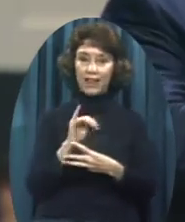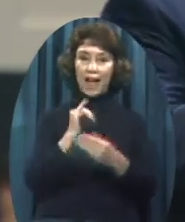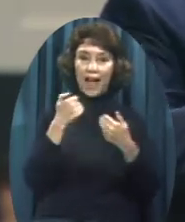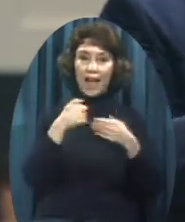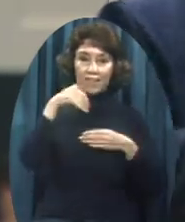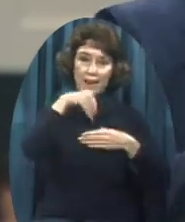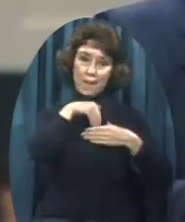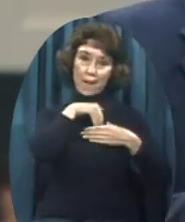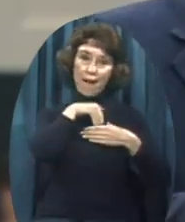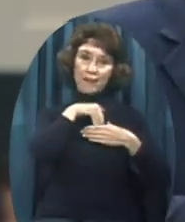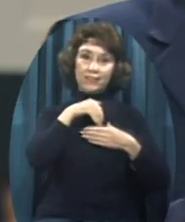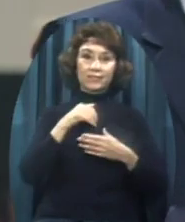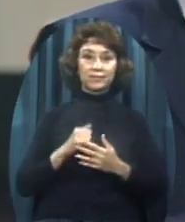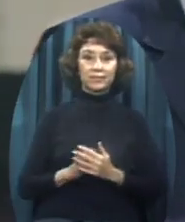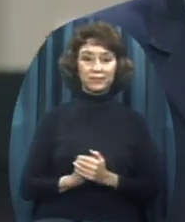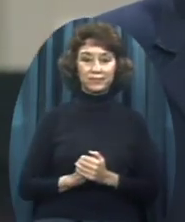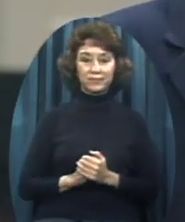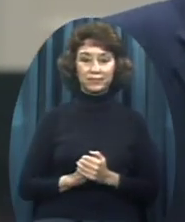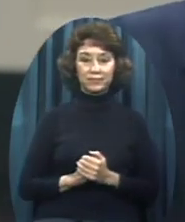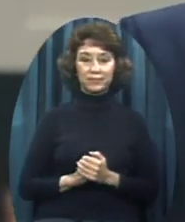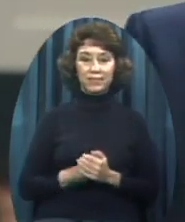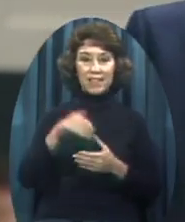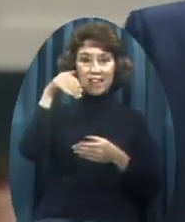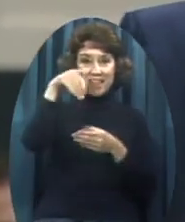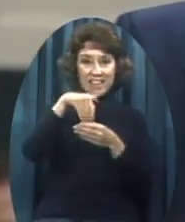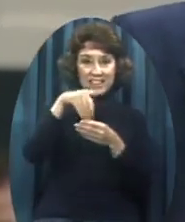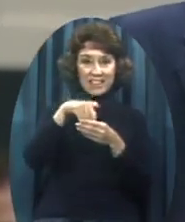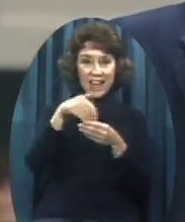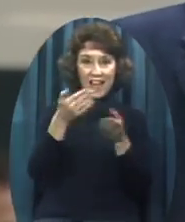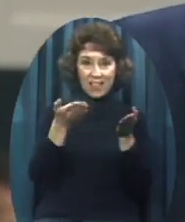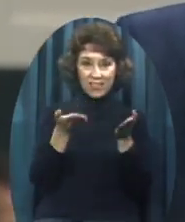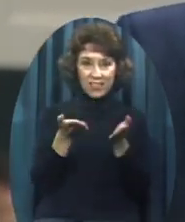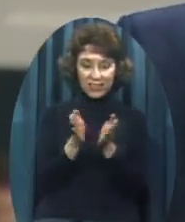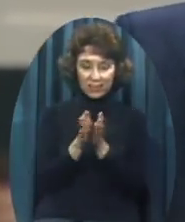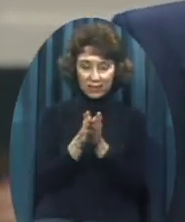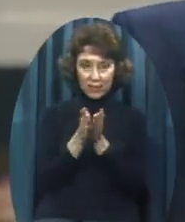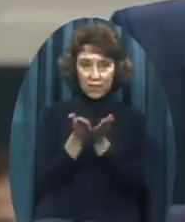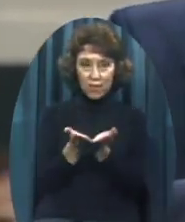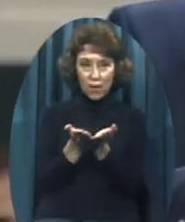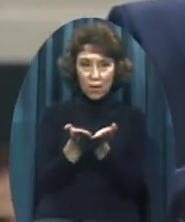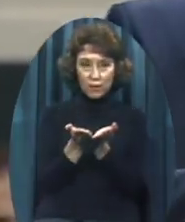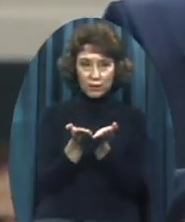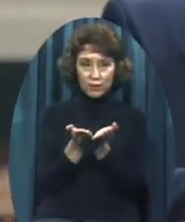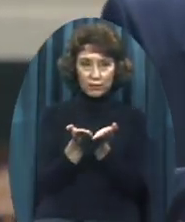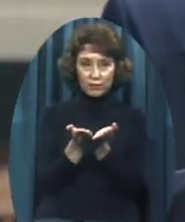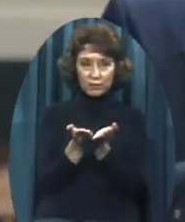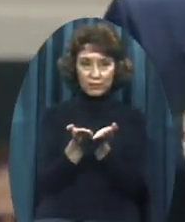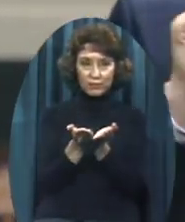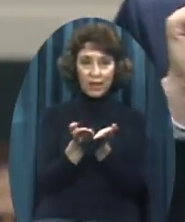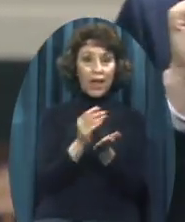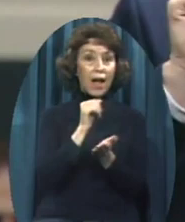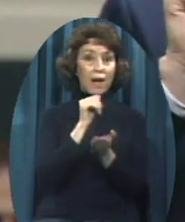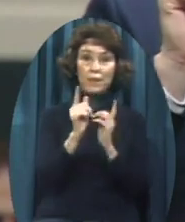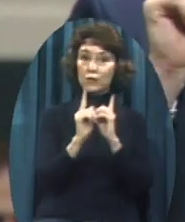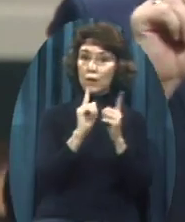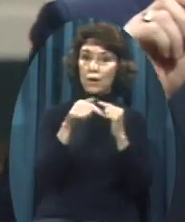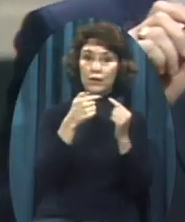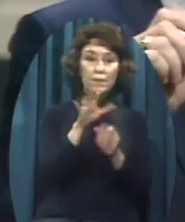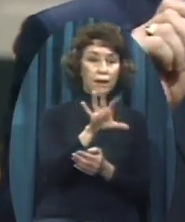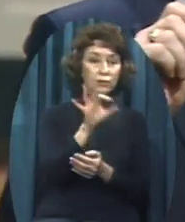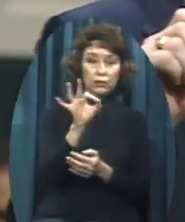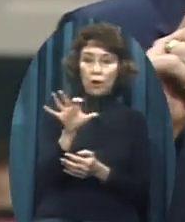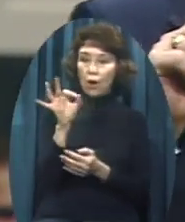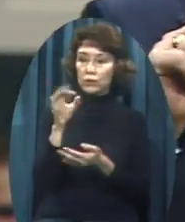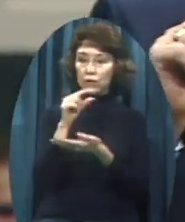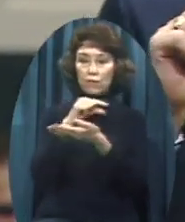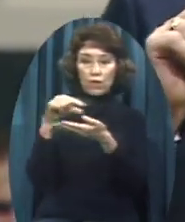shirt pocket. It's inside this little folder. Now, I'm not talking about selected verses